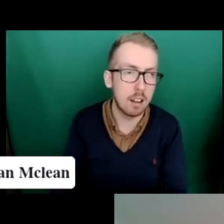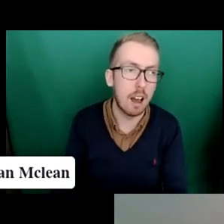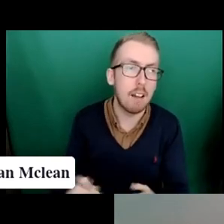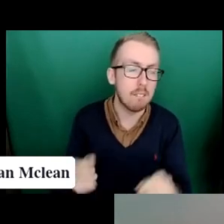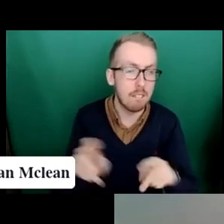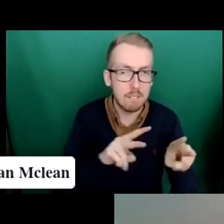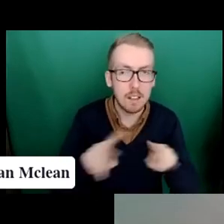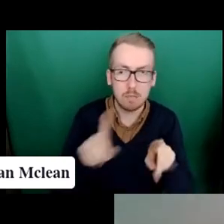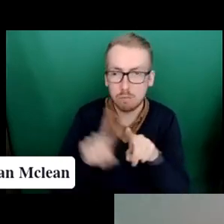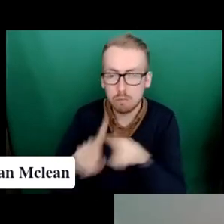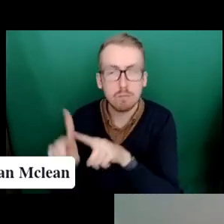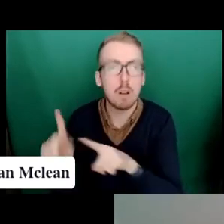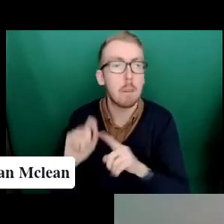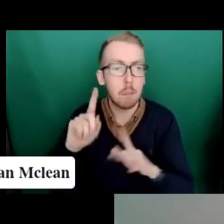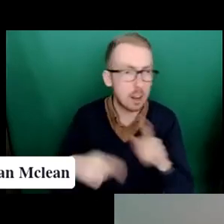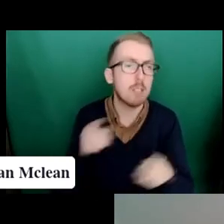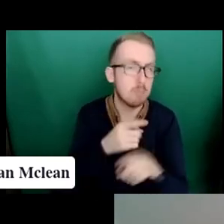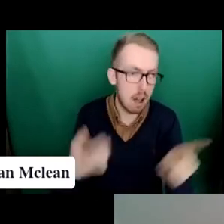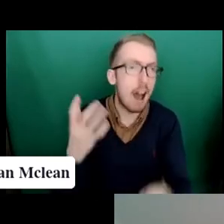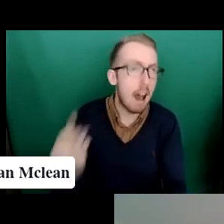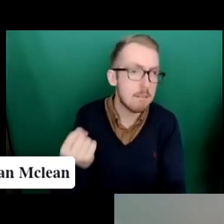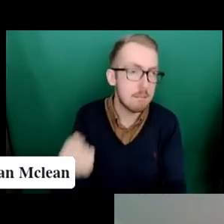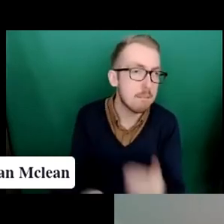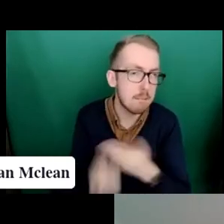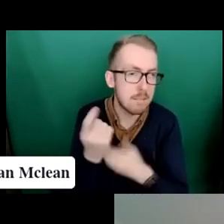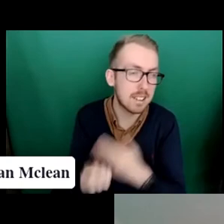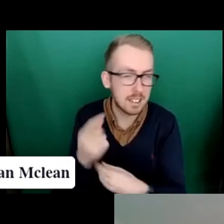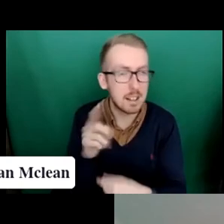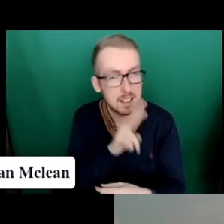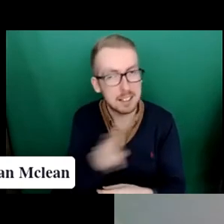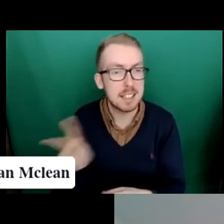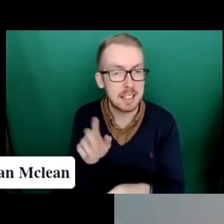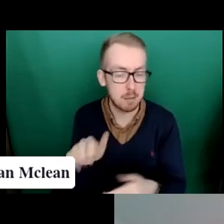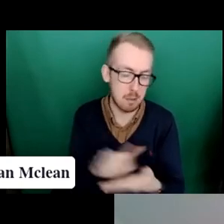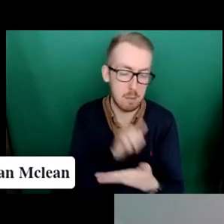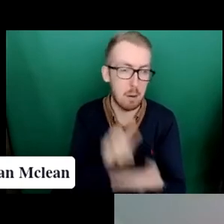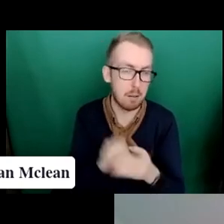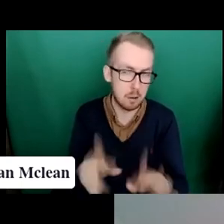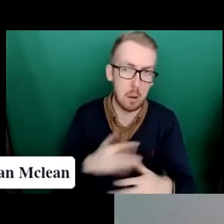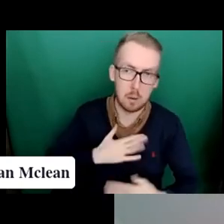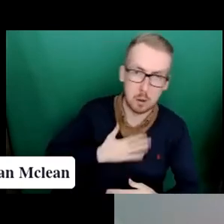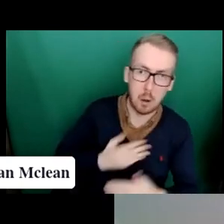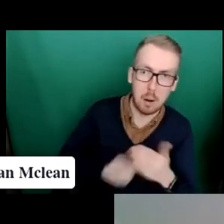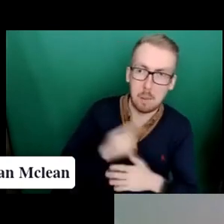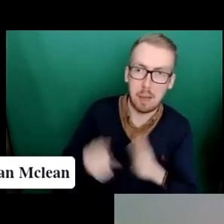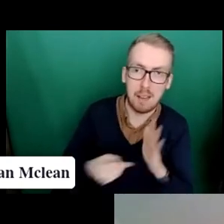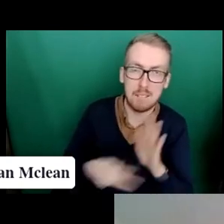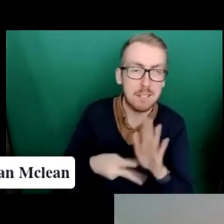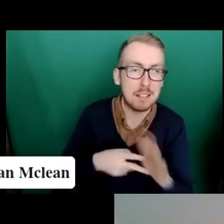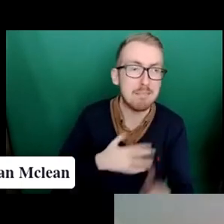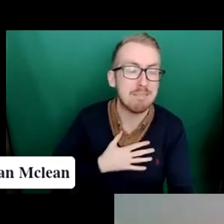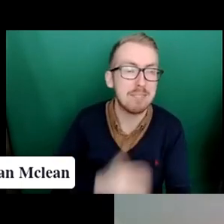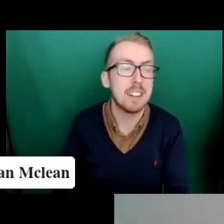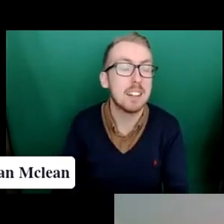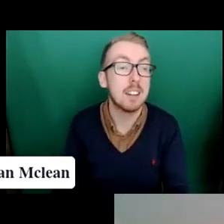of the projects we're hearing today. So you will have a chance to see them in its proper form. Sorry about that, Vivian. That's all right. So